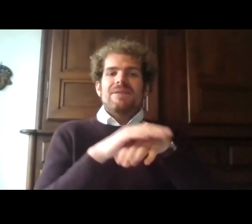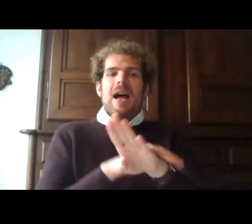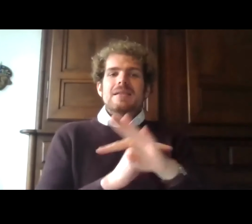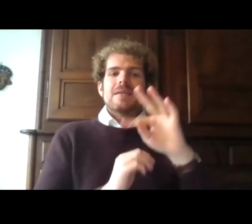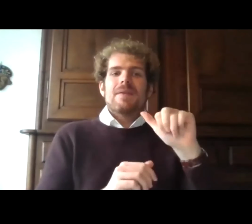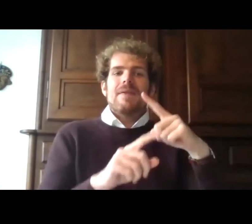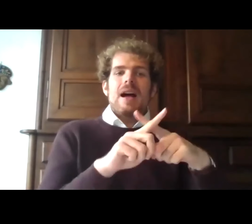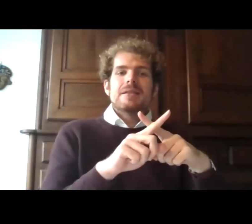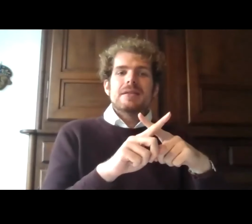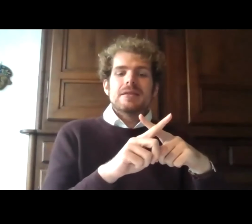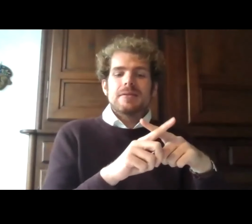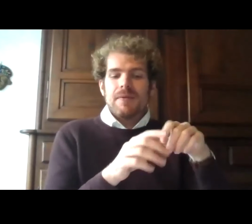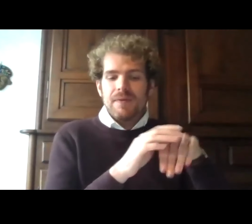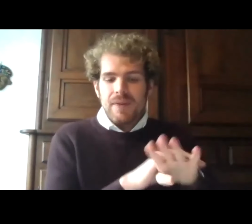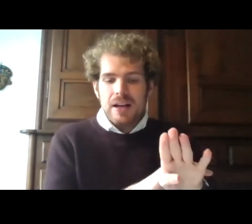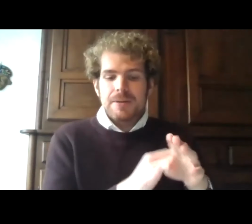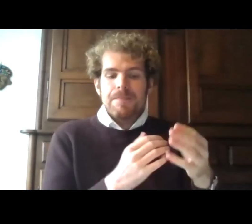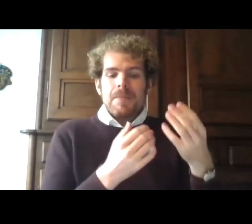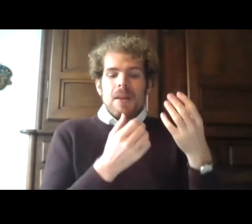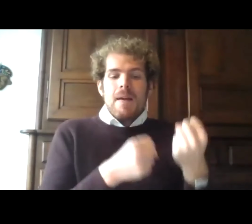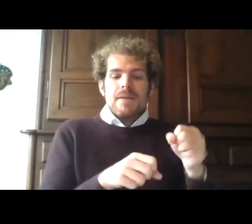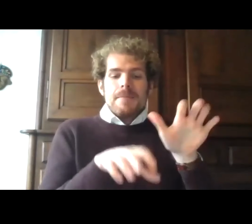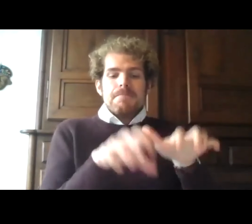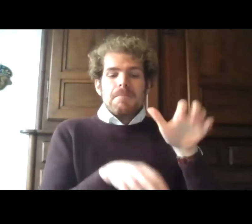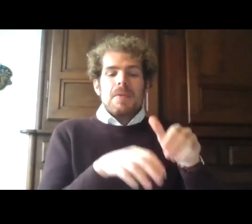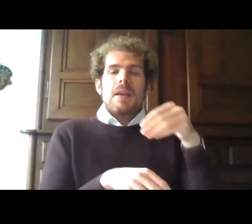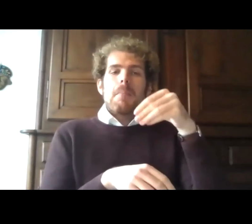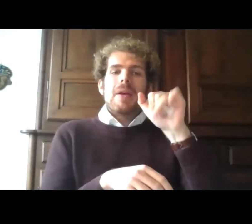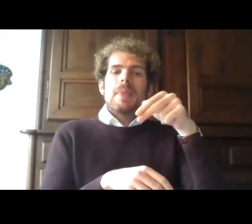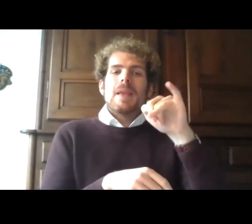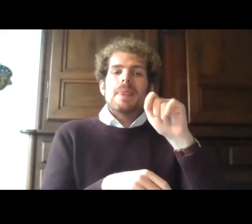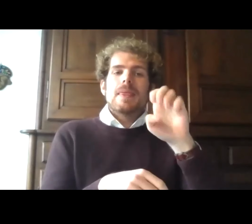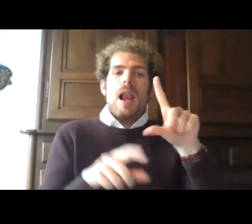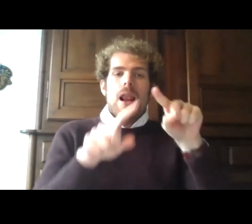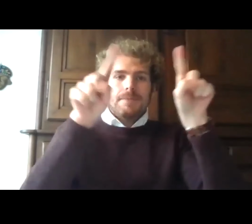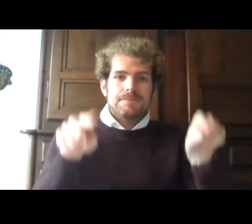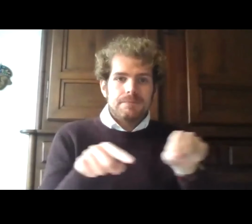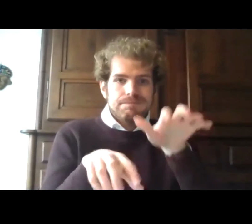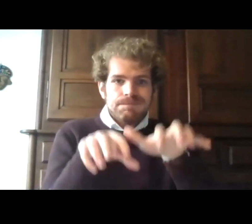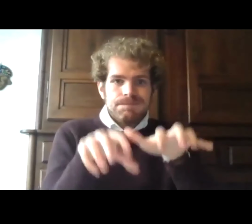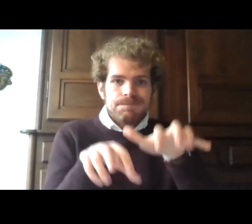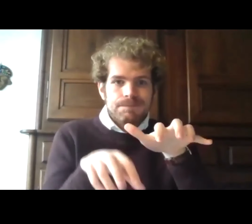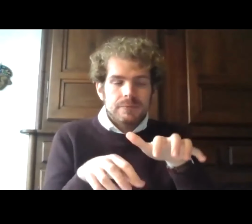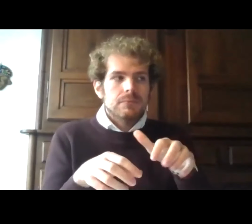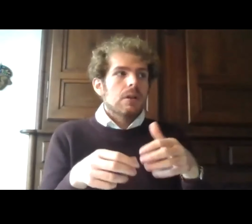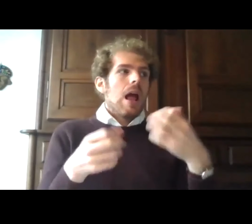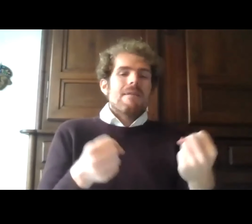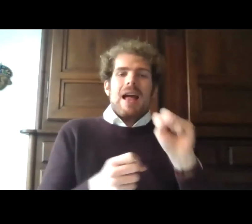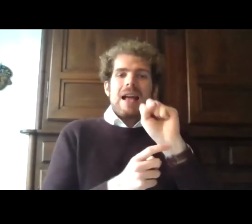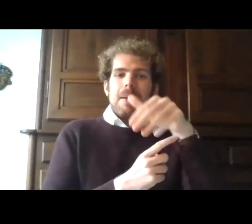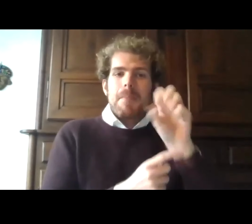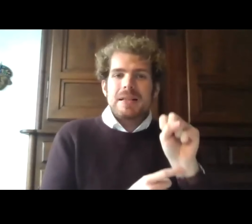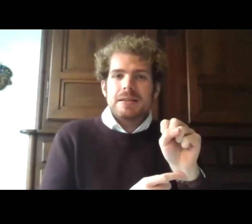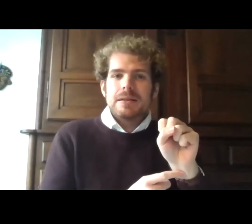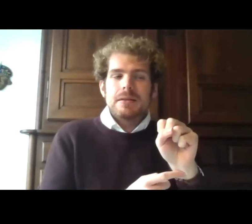people to communicate with one another. The fax machine came into play. There was the Minitel, which is a